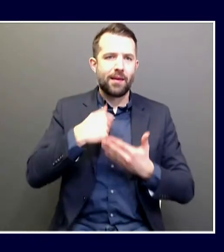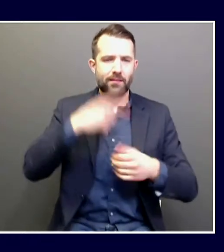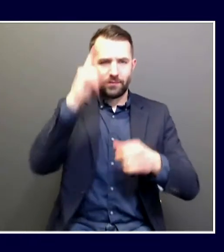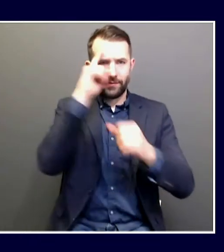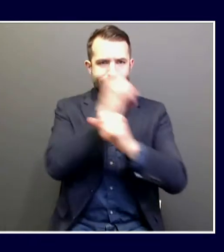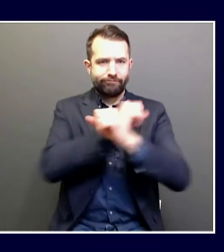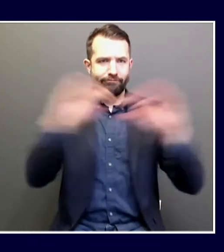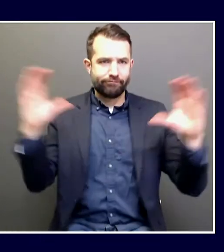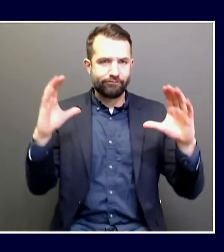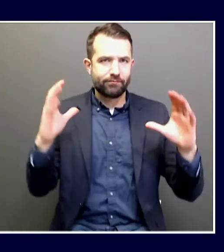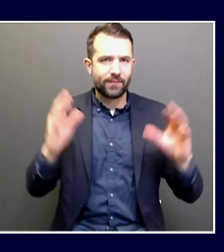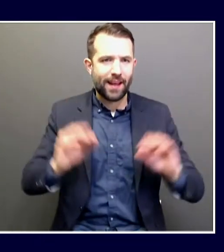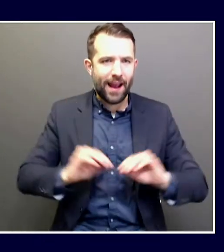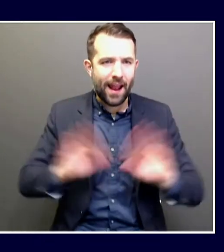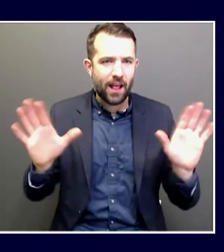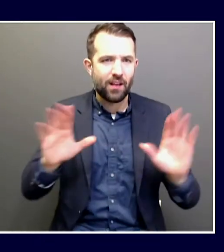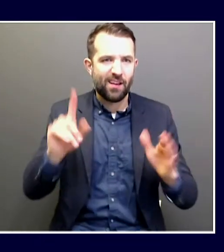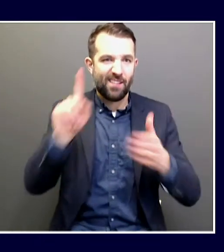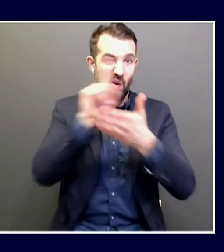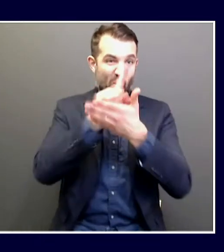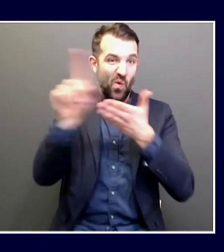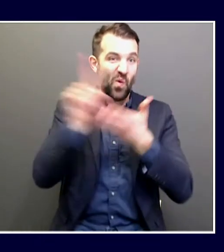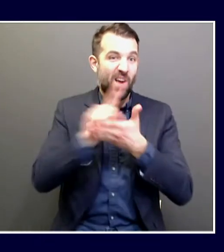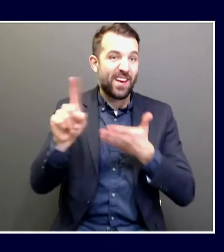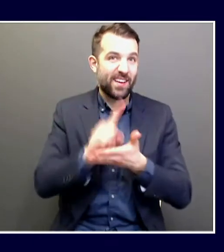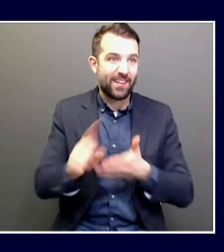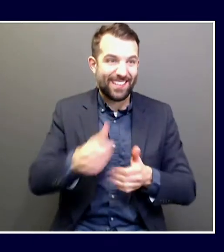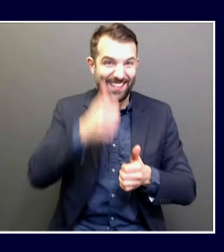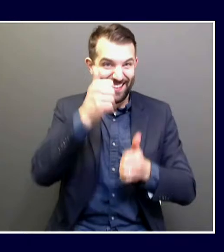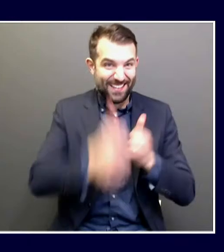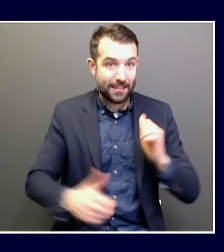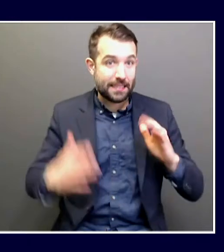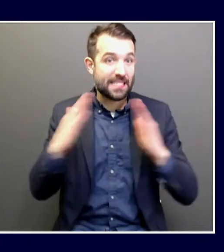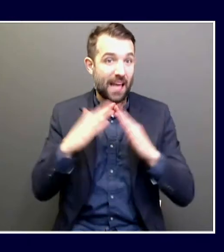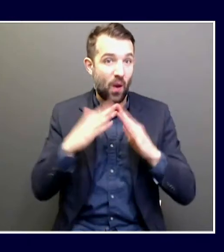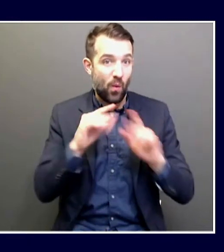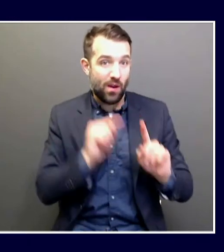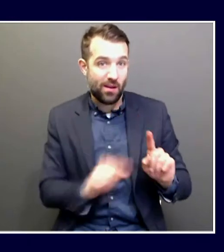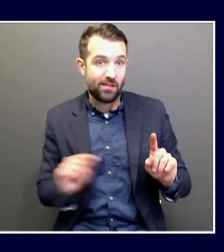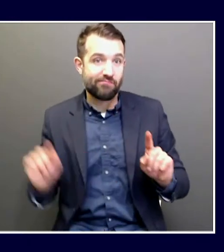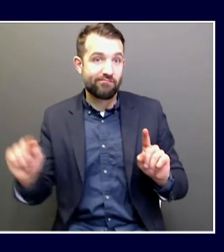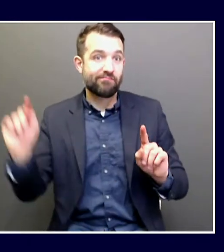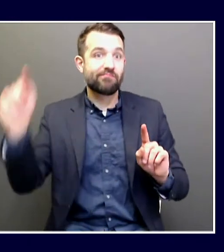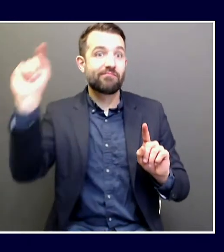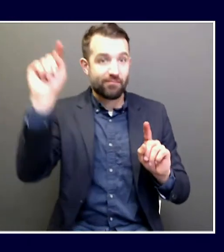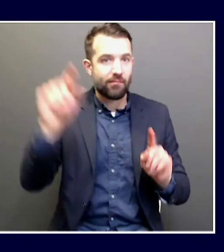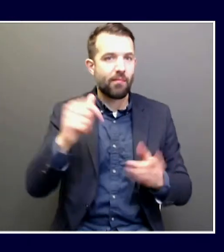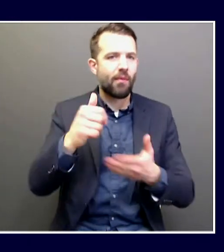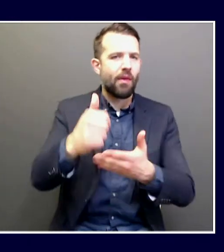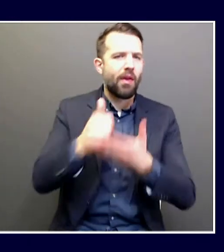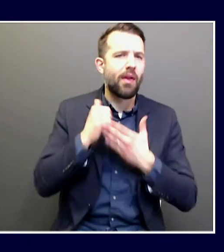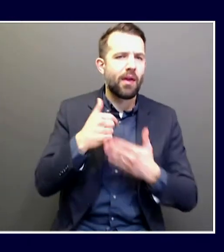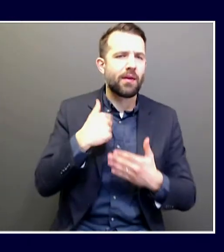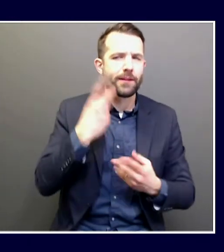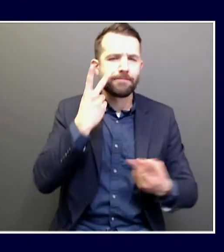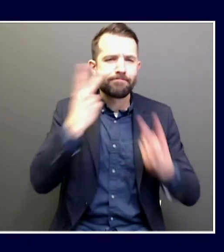community. It's a helpful tool to monitor and track the course of the virus at a community